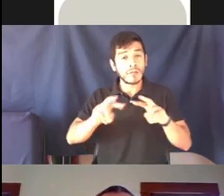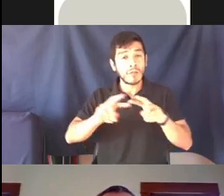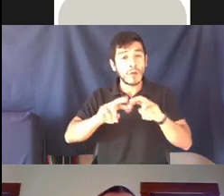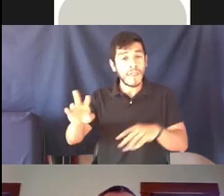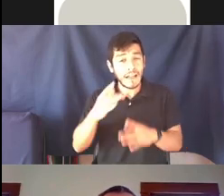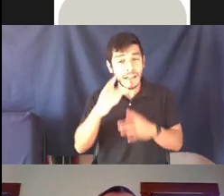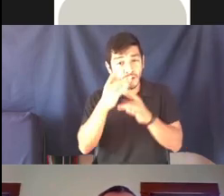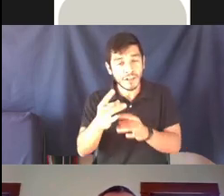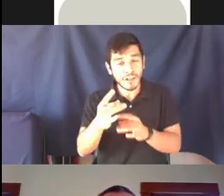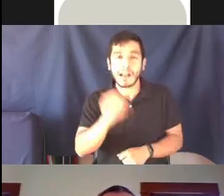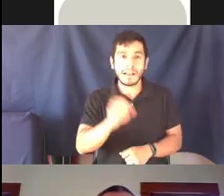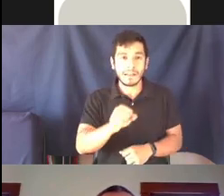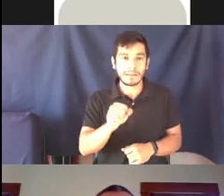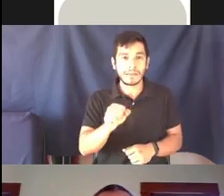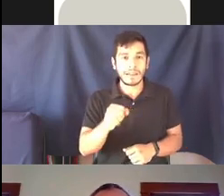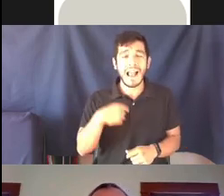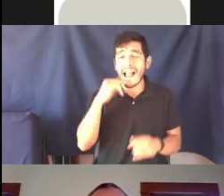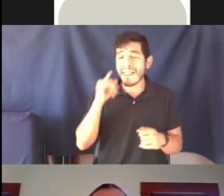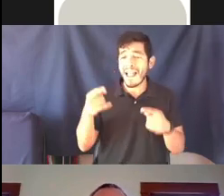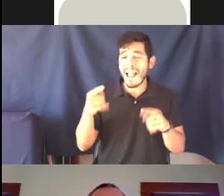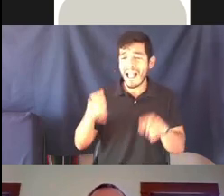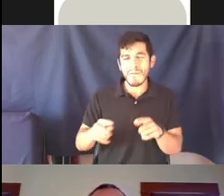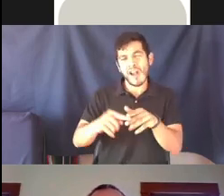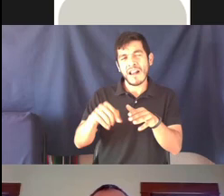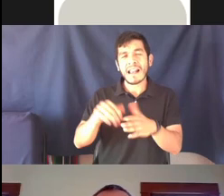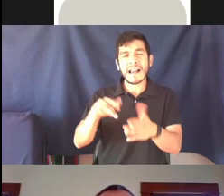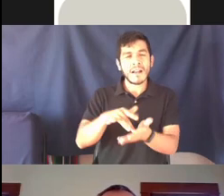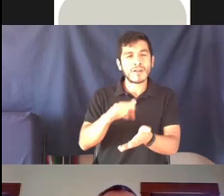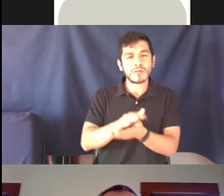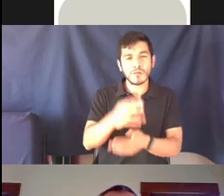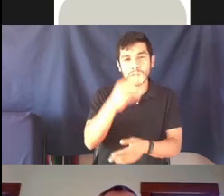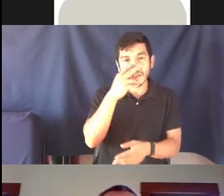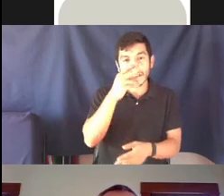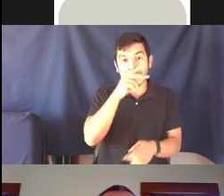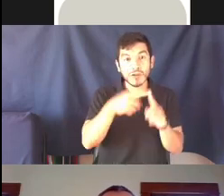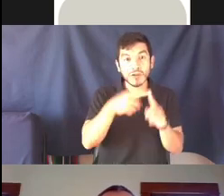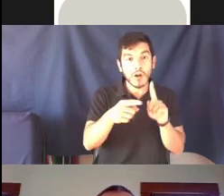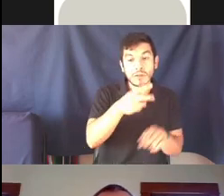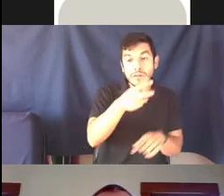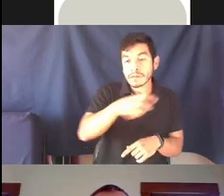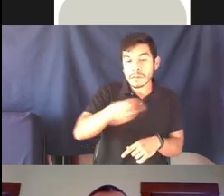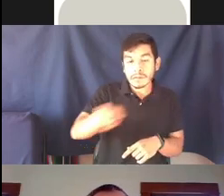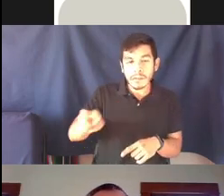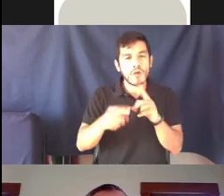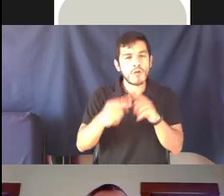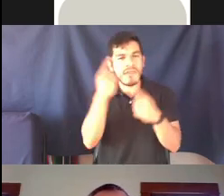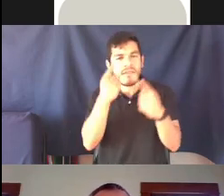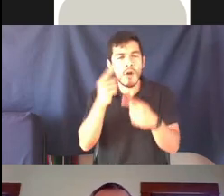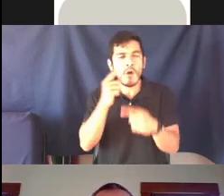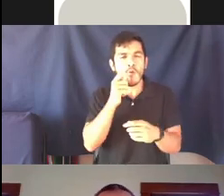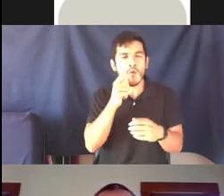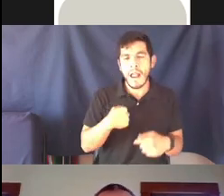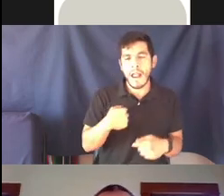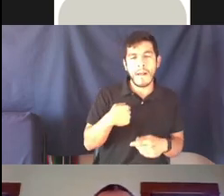is where you start to see that shift. Kids start to think about kind of who they are at a bit of a deeper level. That's when they start pulling away